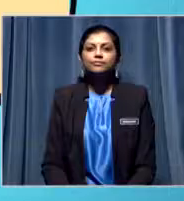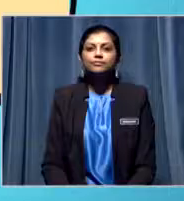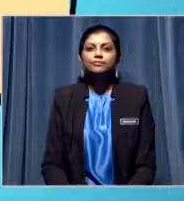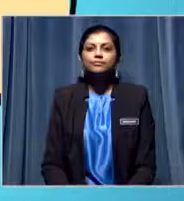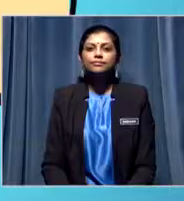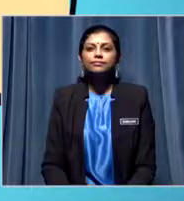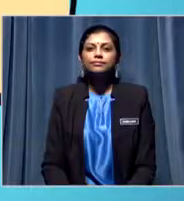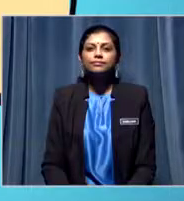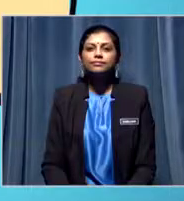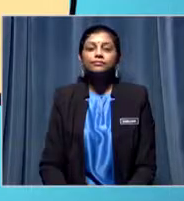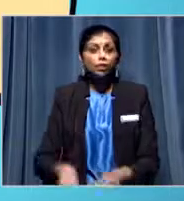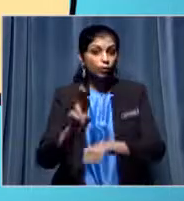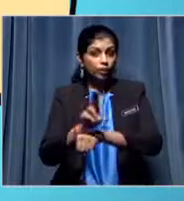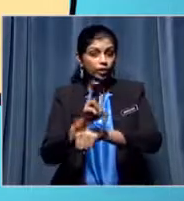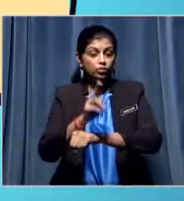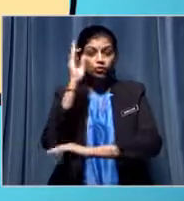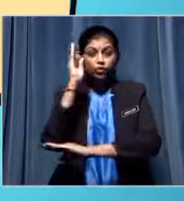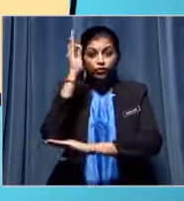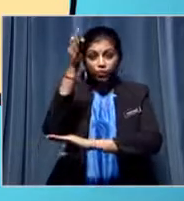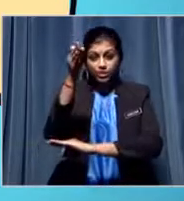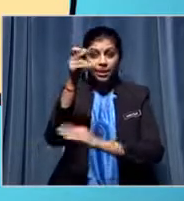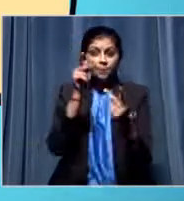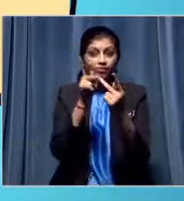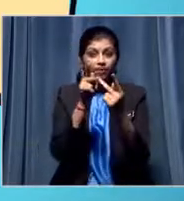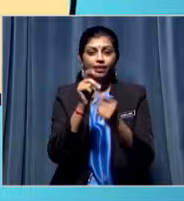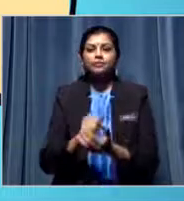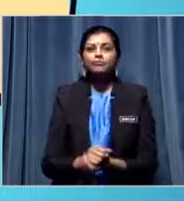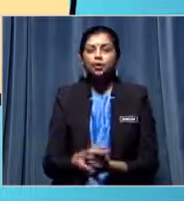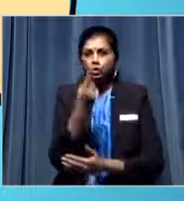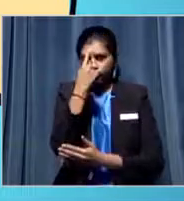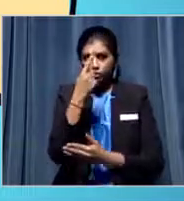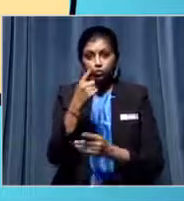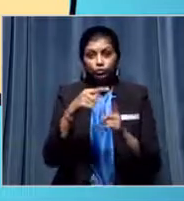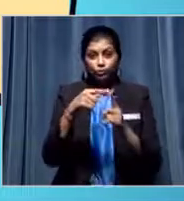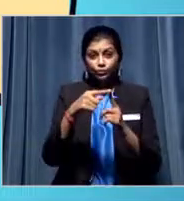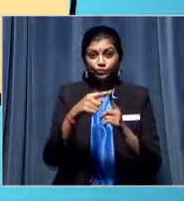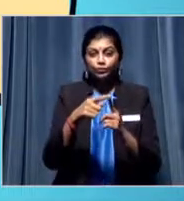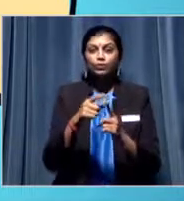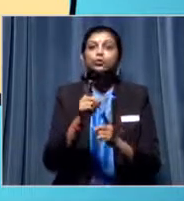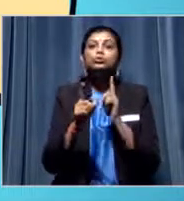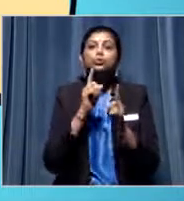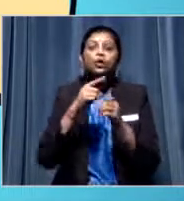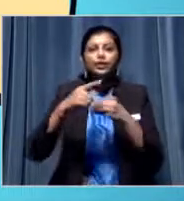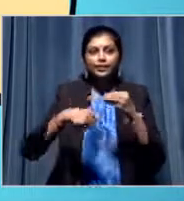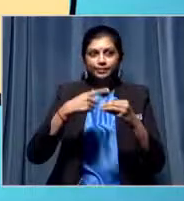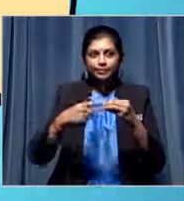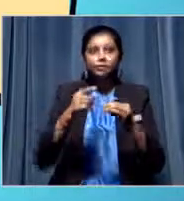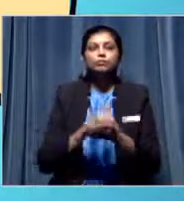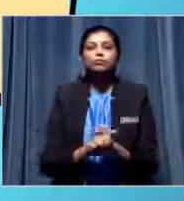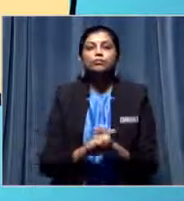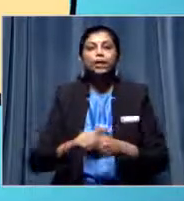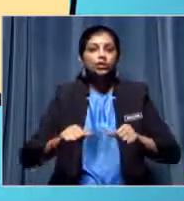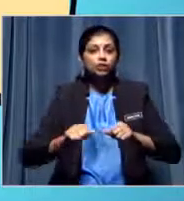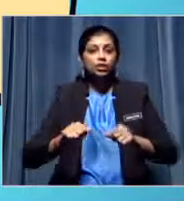We use future perfect tense to talk about an action in the future that will have been